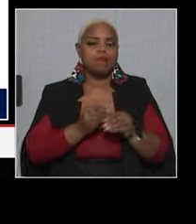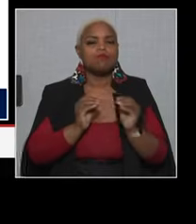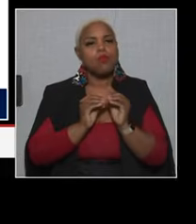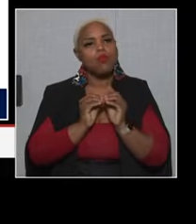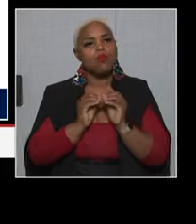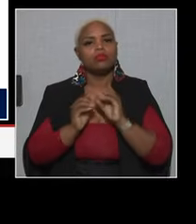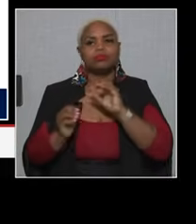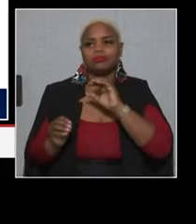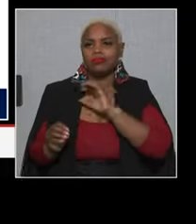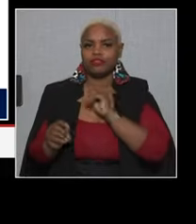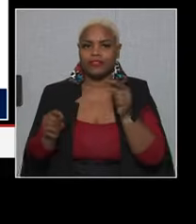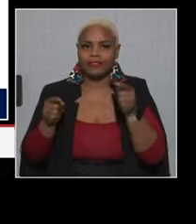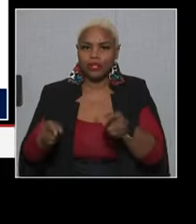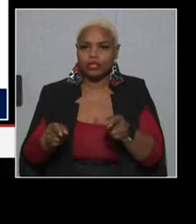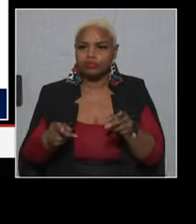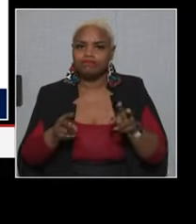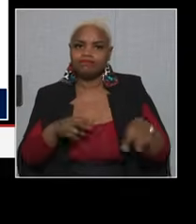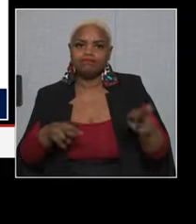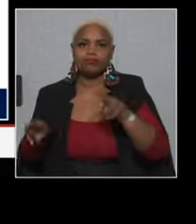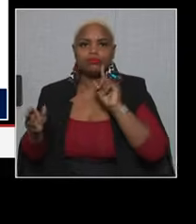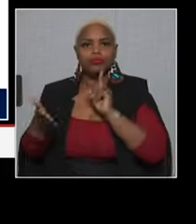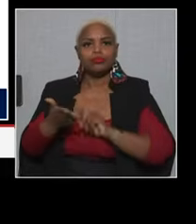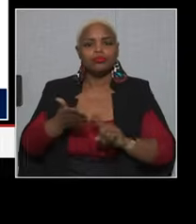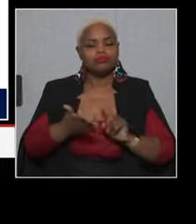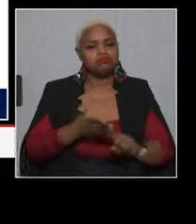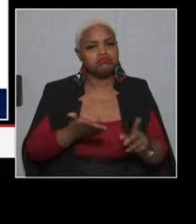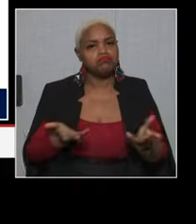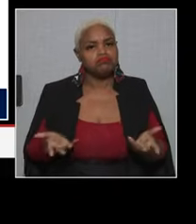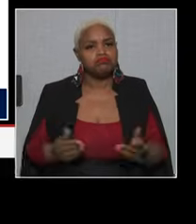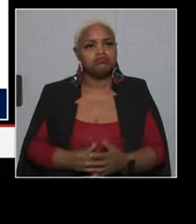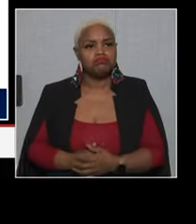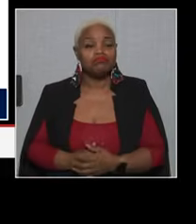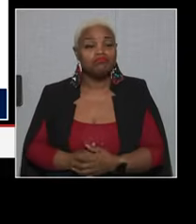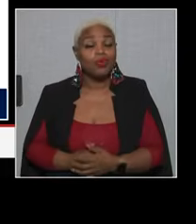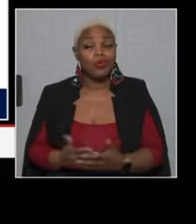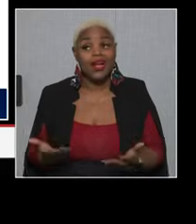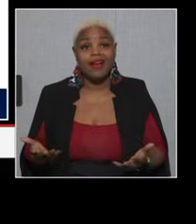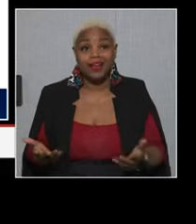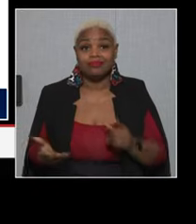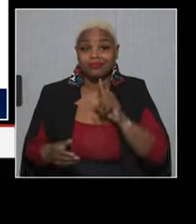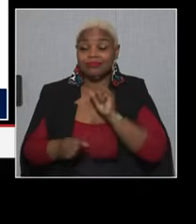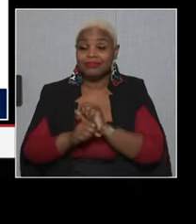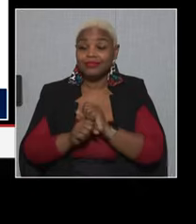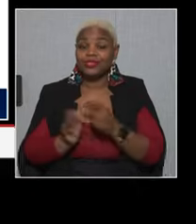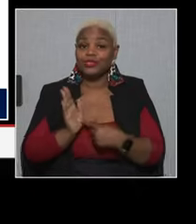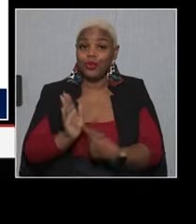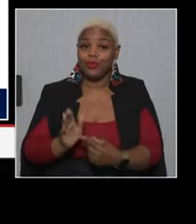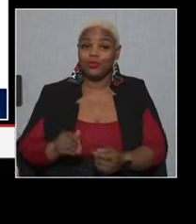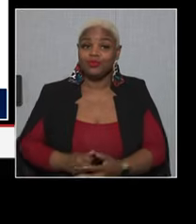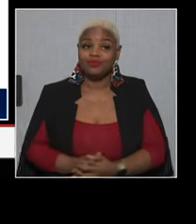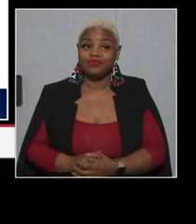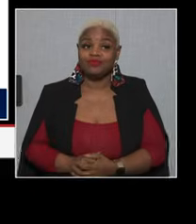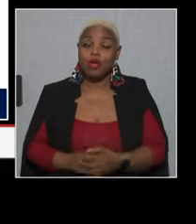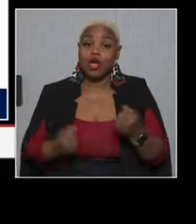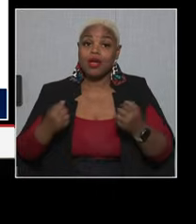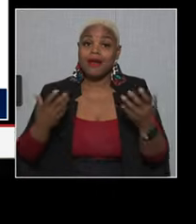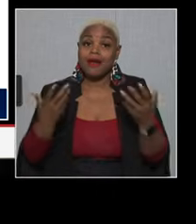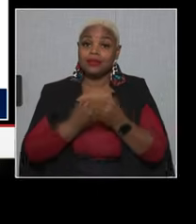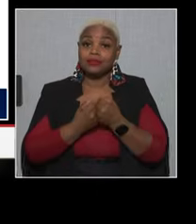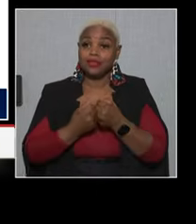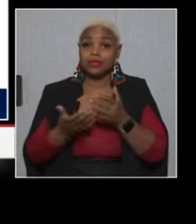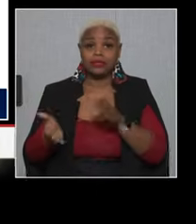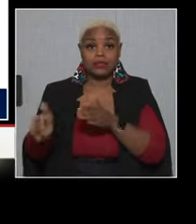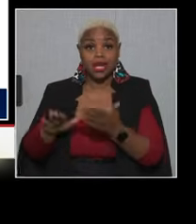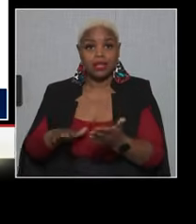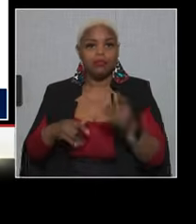operations. And this work has made a difference, and it has been impactful. Our traffic fatalities are down 47% compared to this same